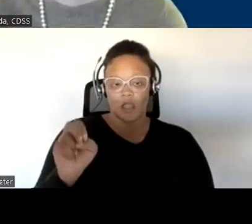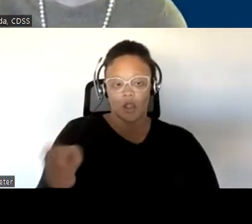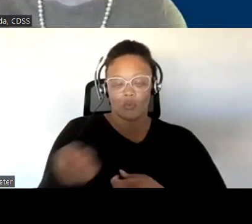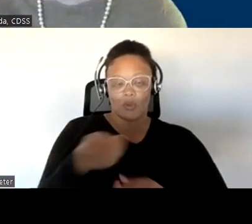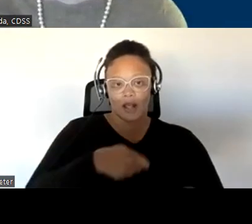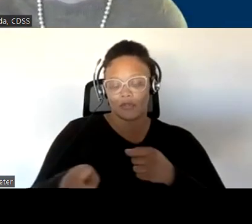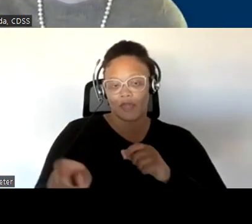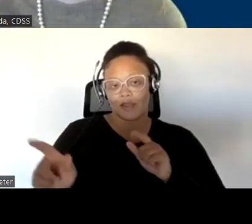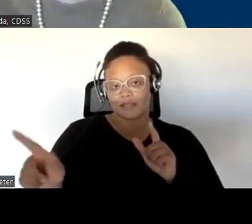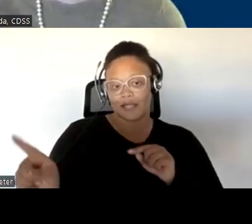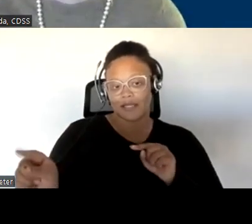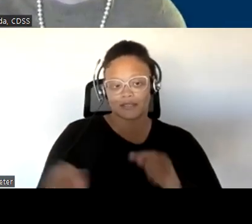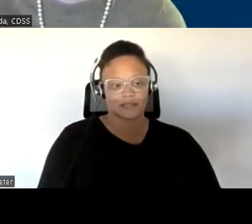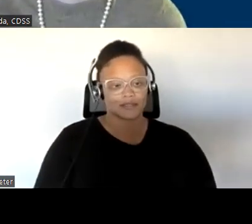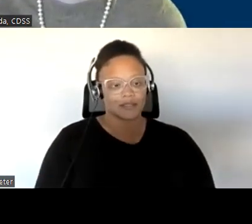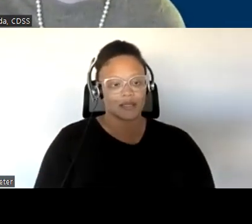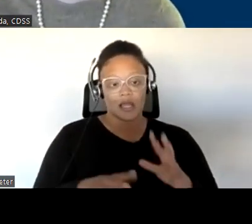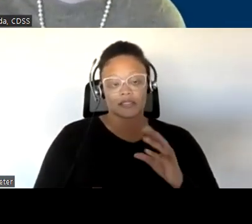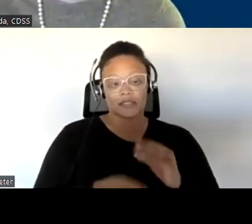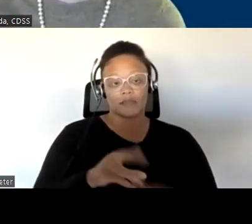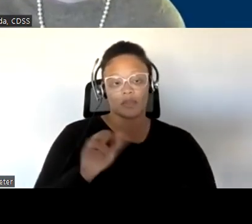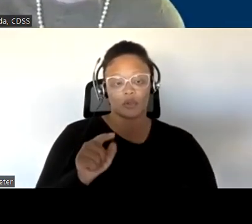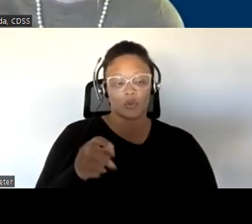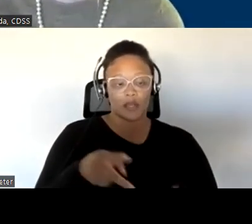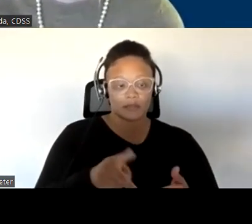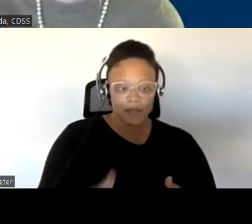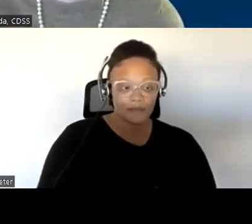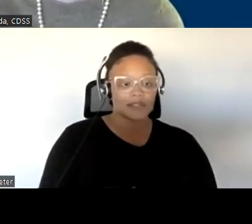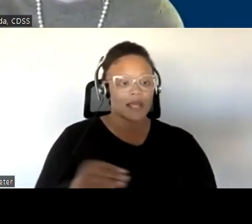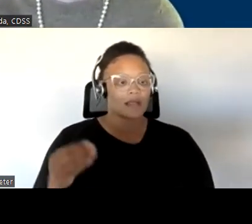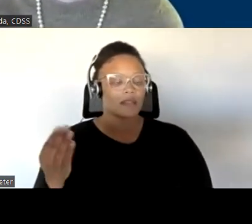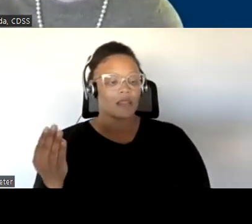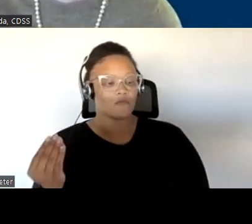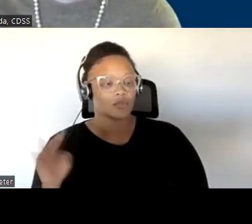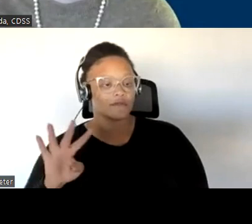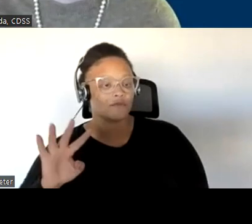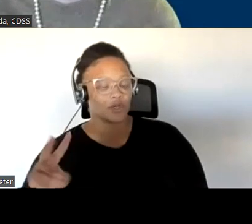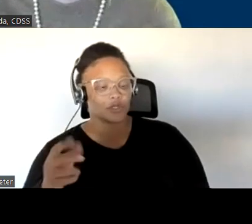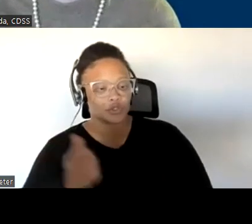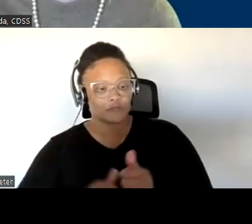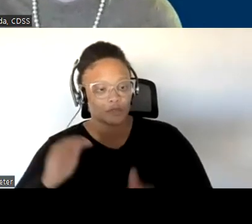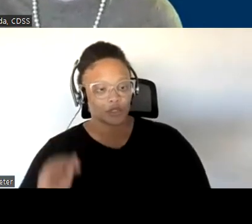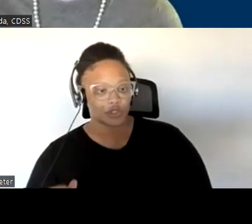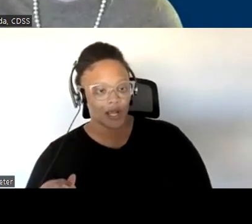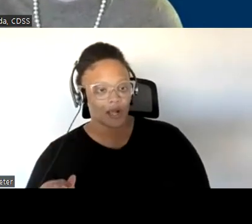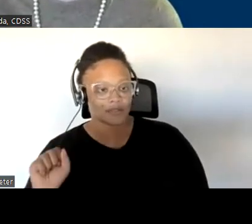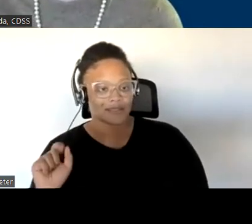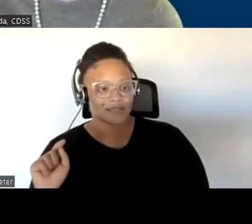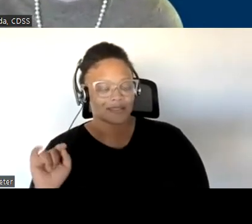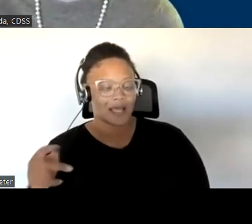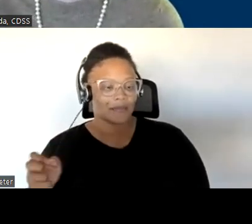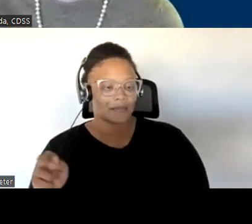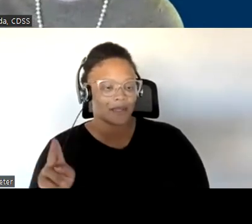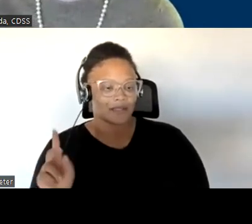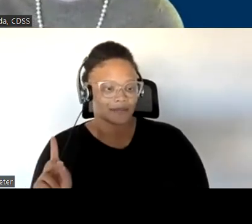attendance, supplemental rate payments, and the $14.42 per child stipend. And here you